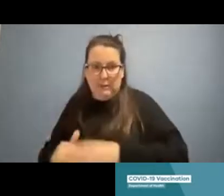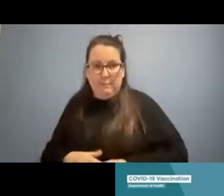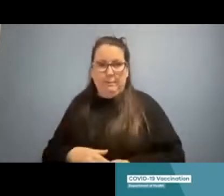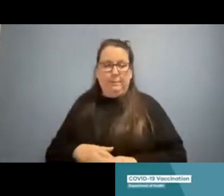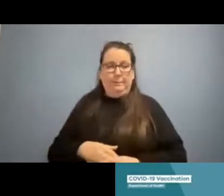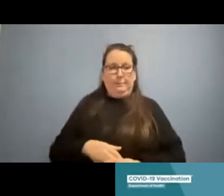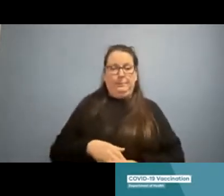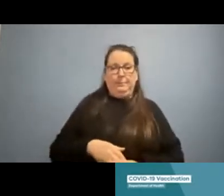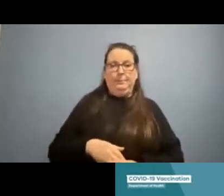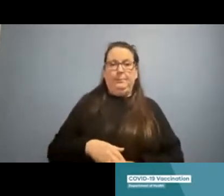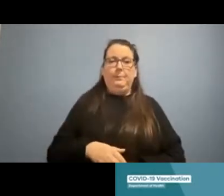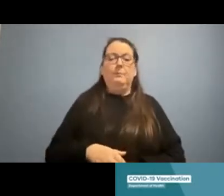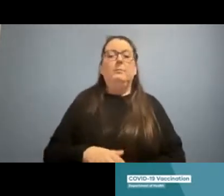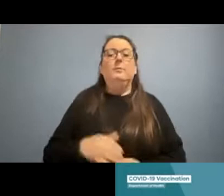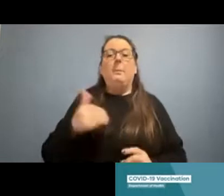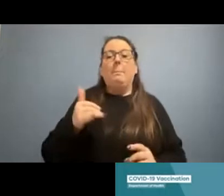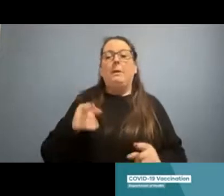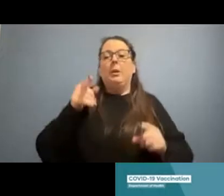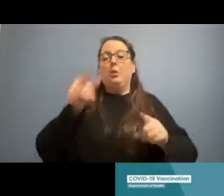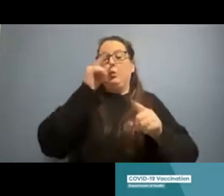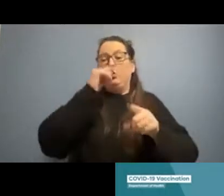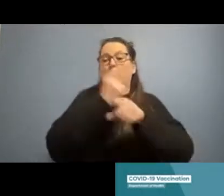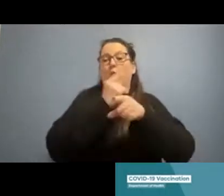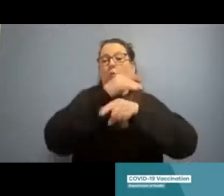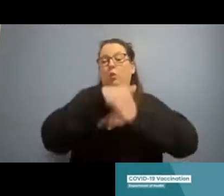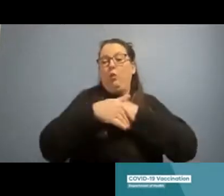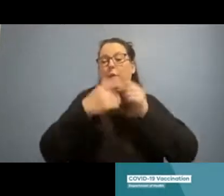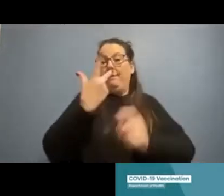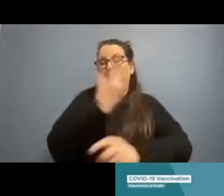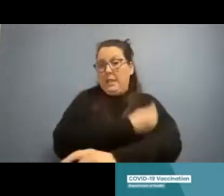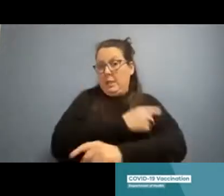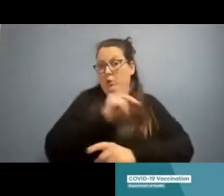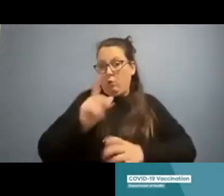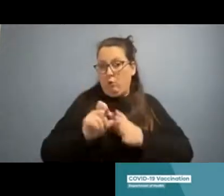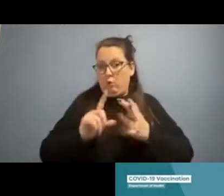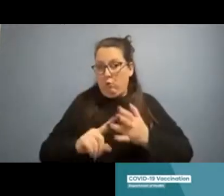to vaccination or other activities to address that question.